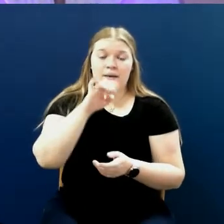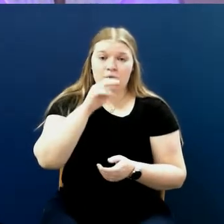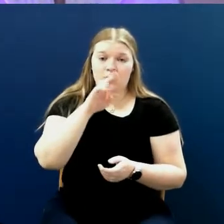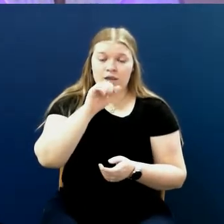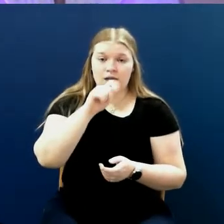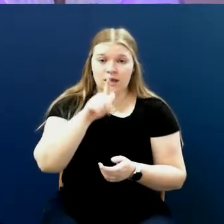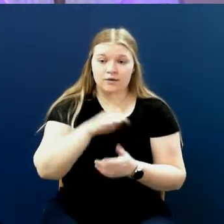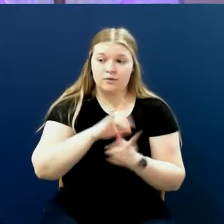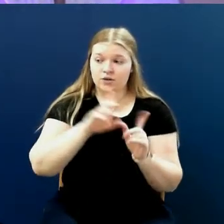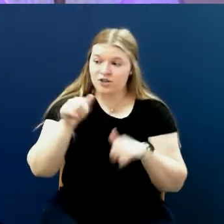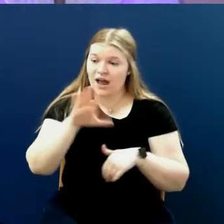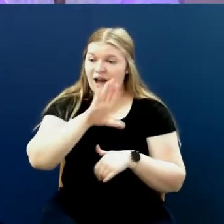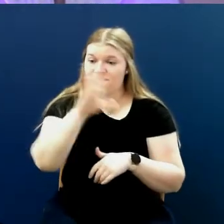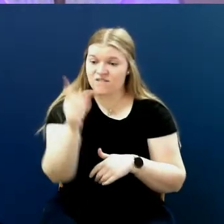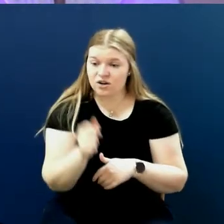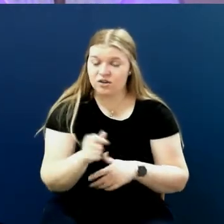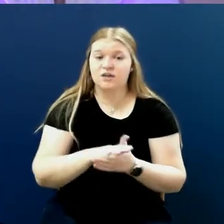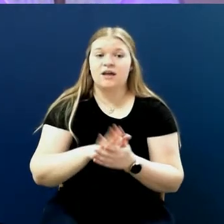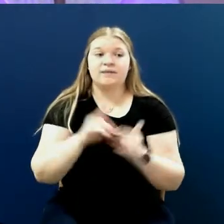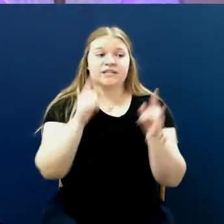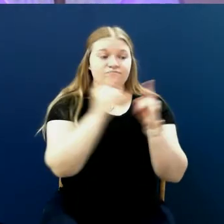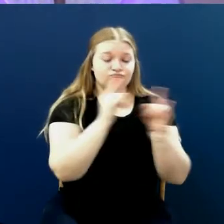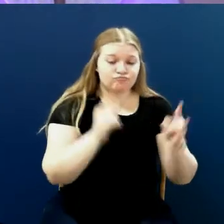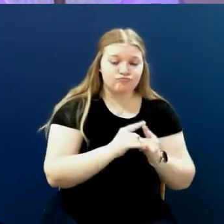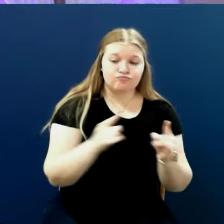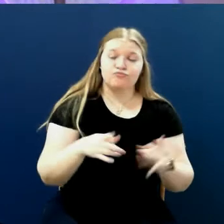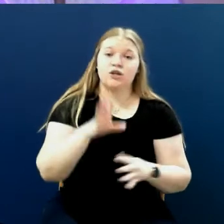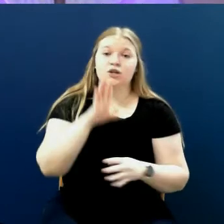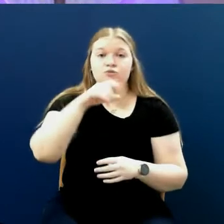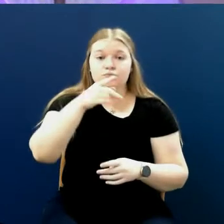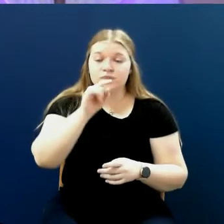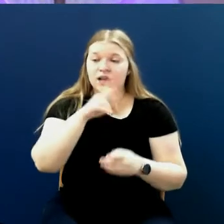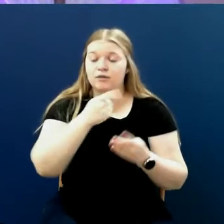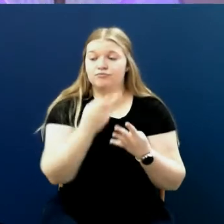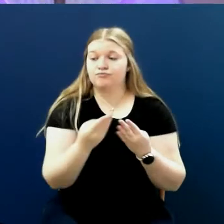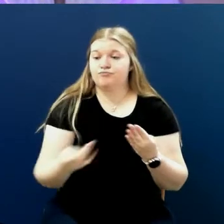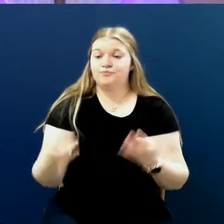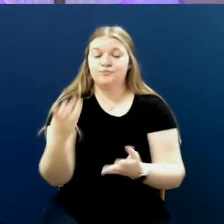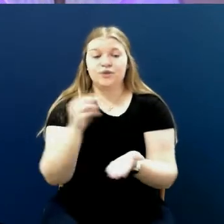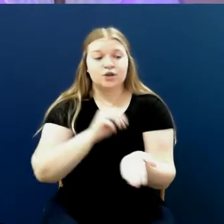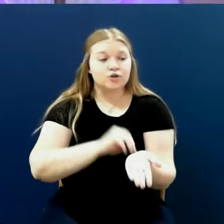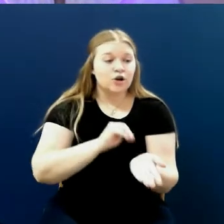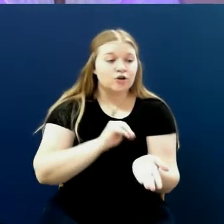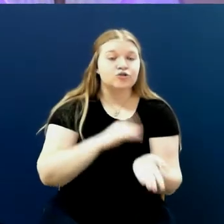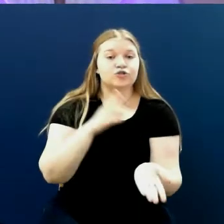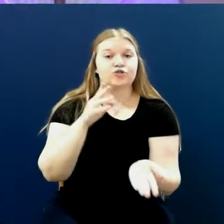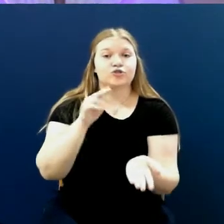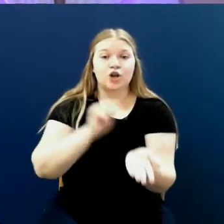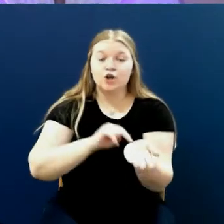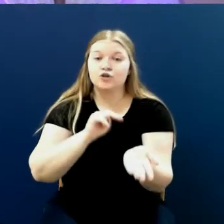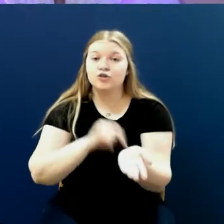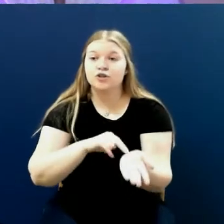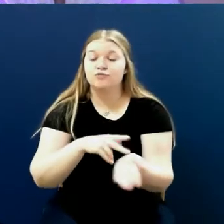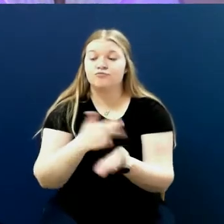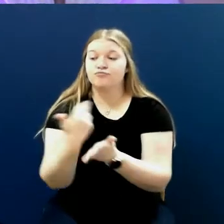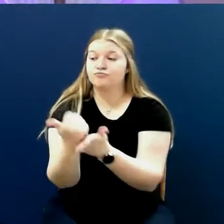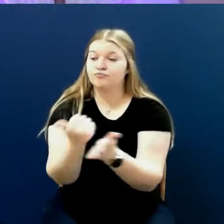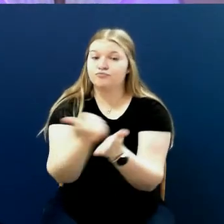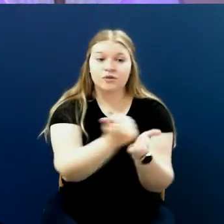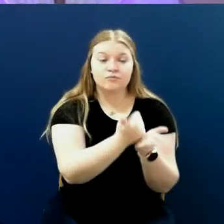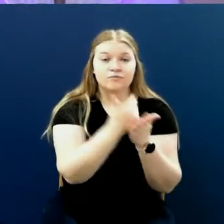Africa. They brought tents, they brought supplies, they brought trained doctors and nurses to minister to the practical